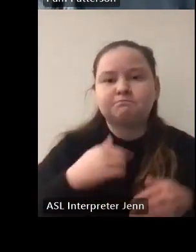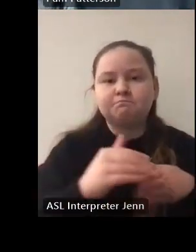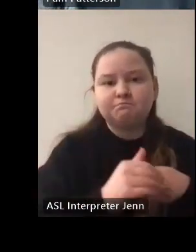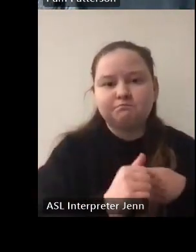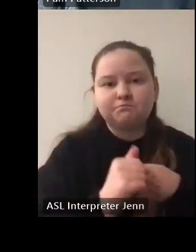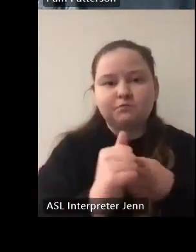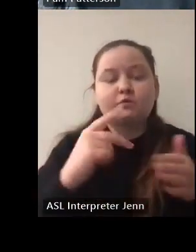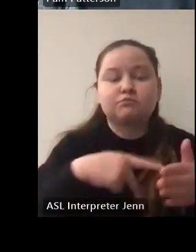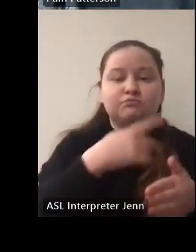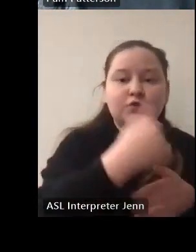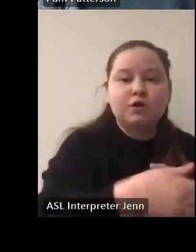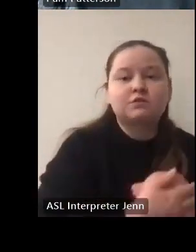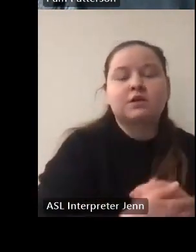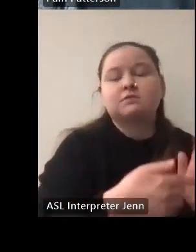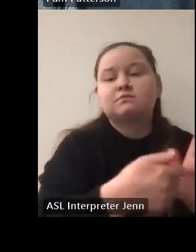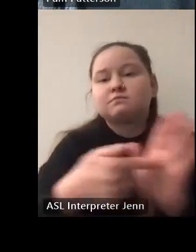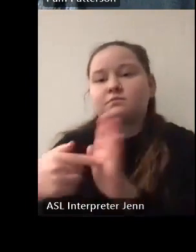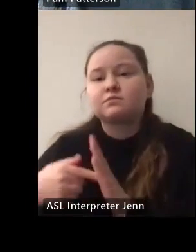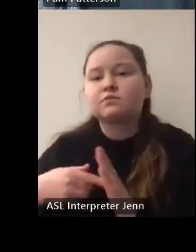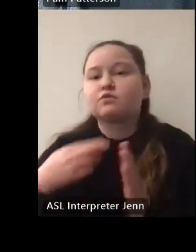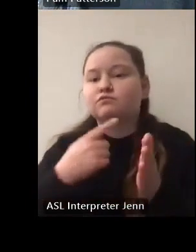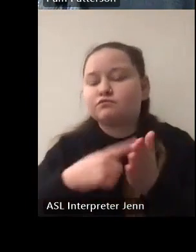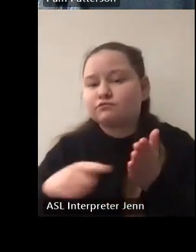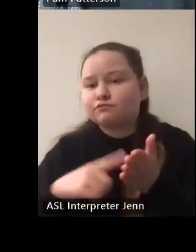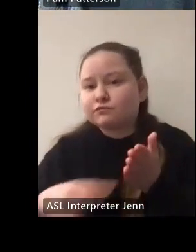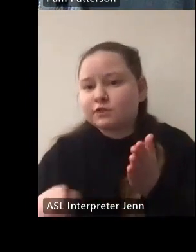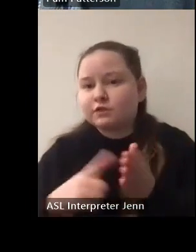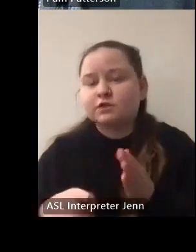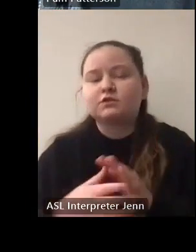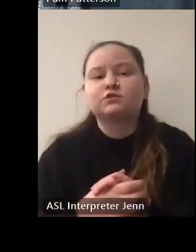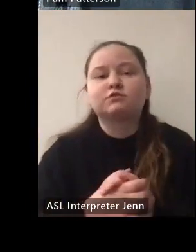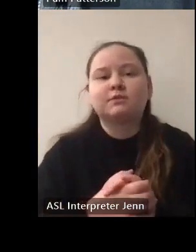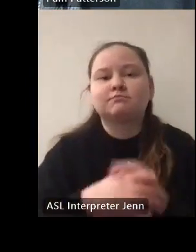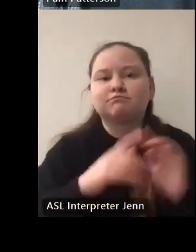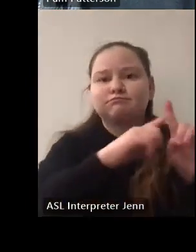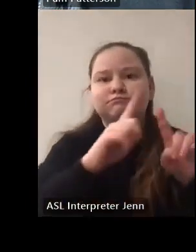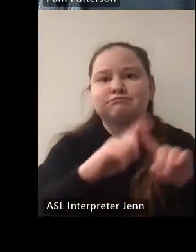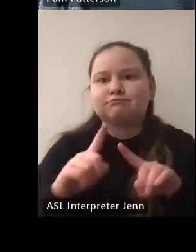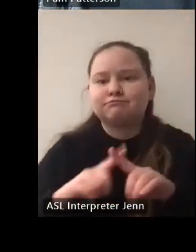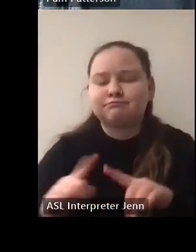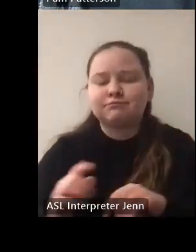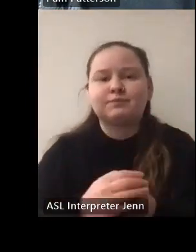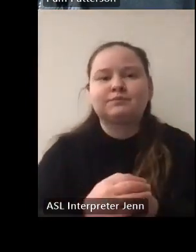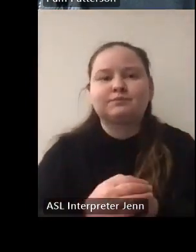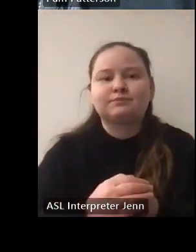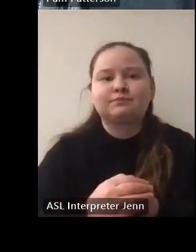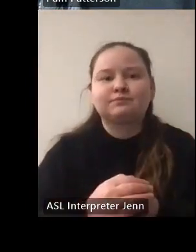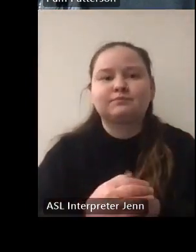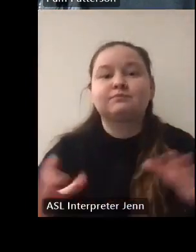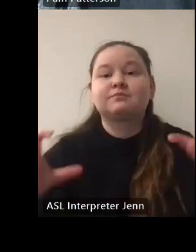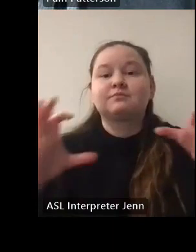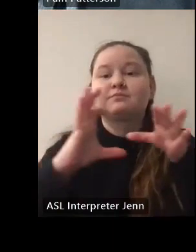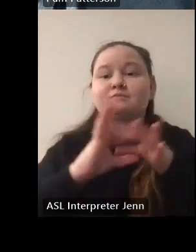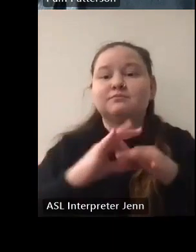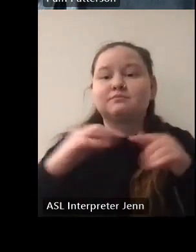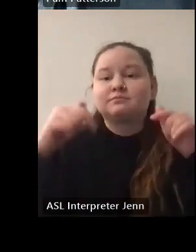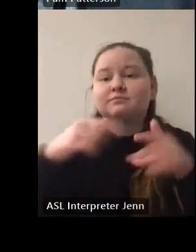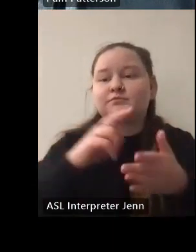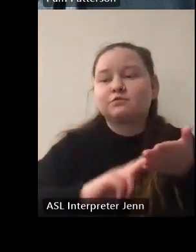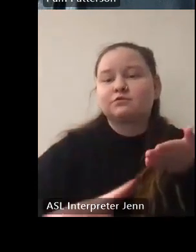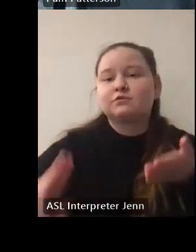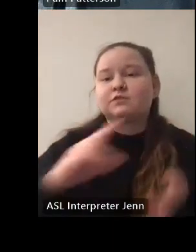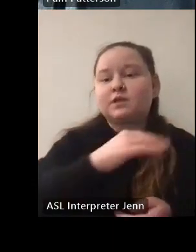exhibitions, creative research, and events over the years. Significant support for these initiatives have come from university colleagues,